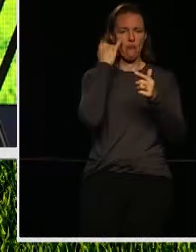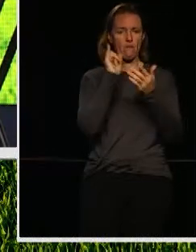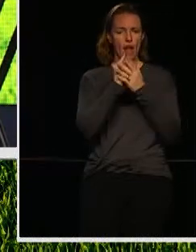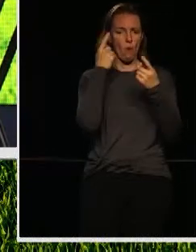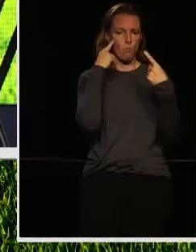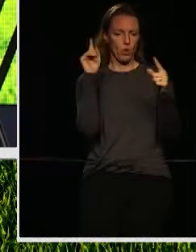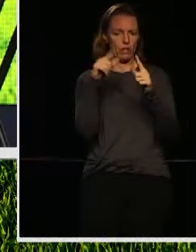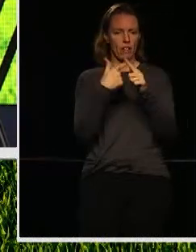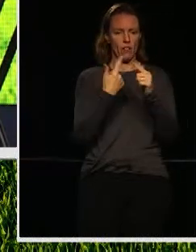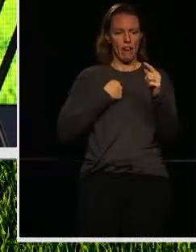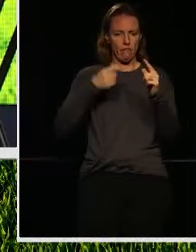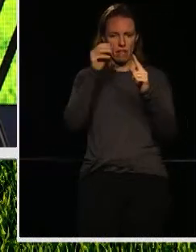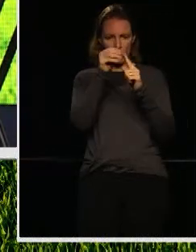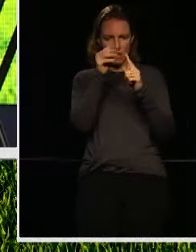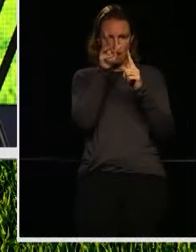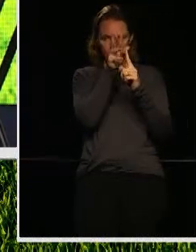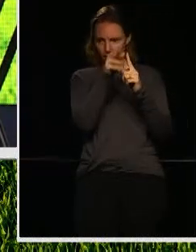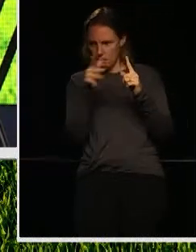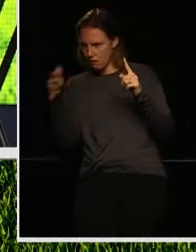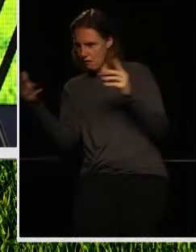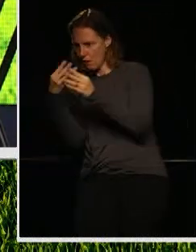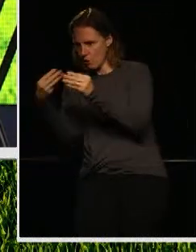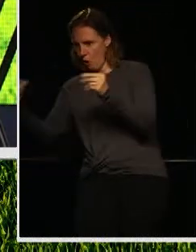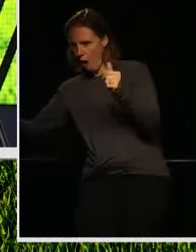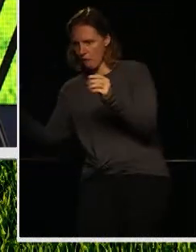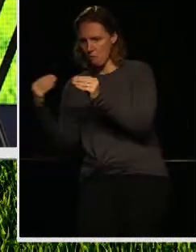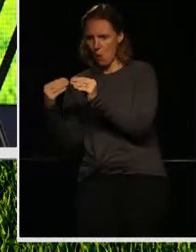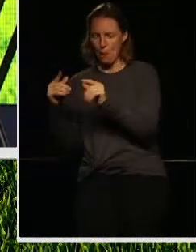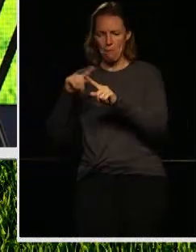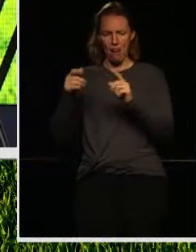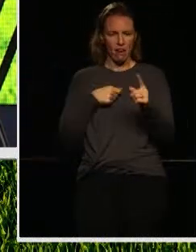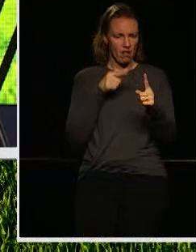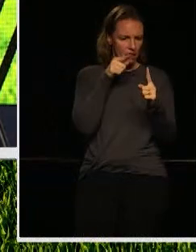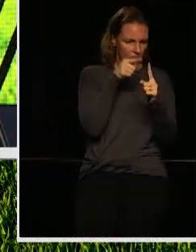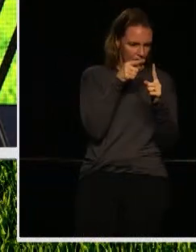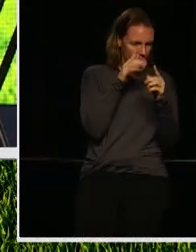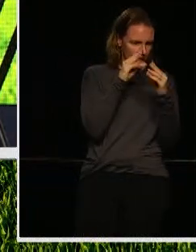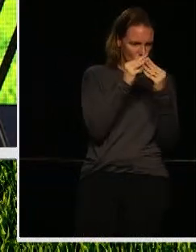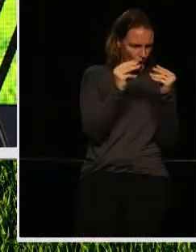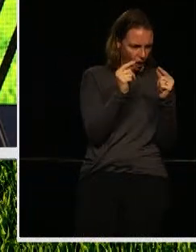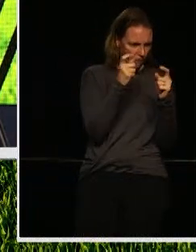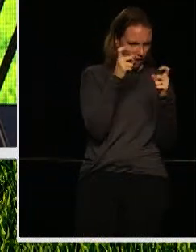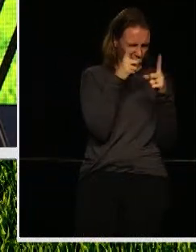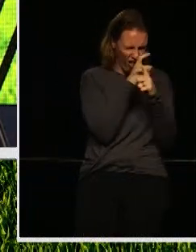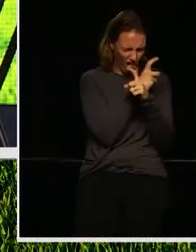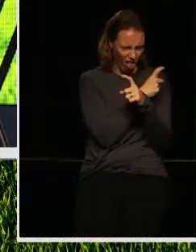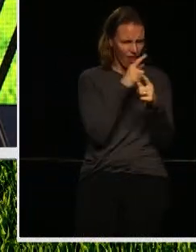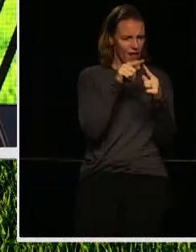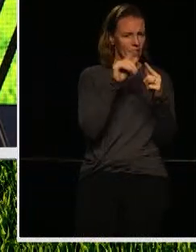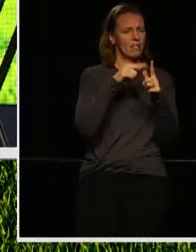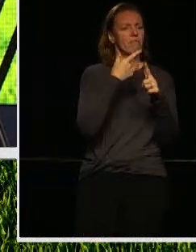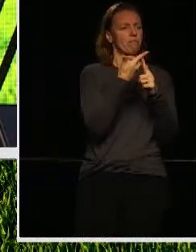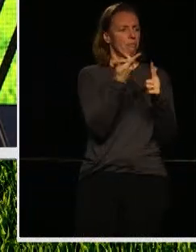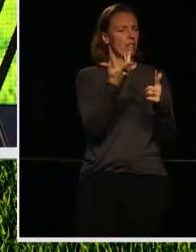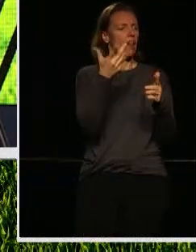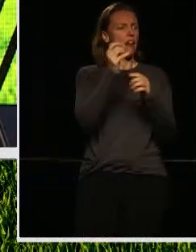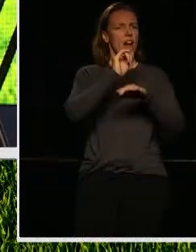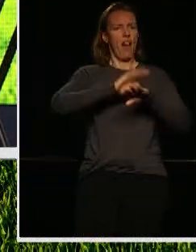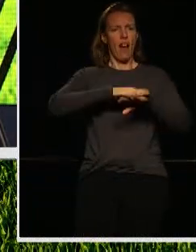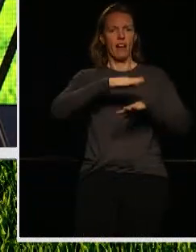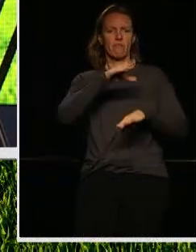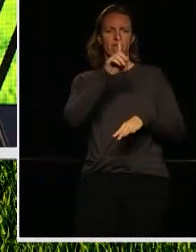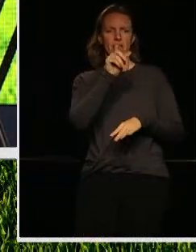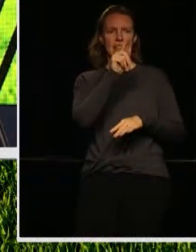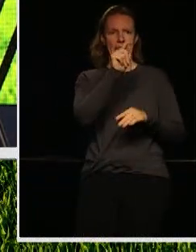vision to solve the whole universe, but just solving X is really complicated. And then, on data sets,